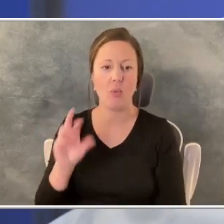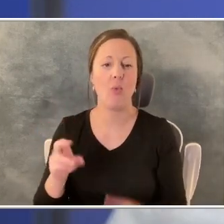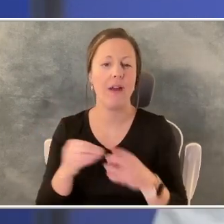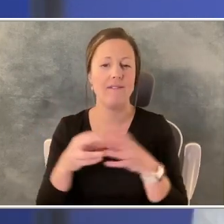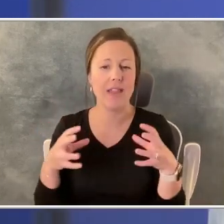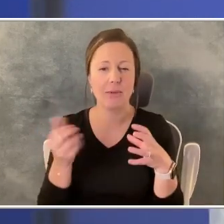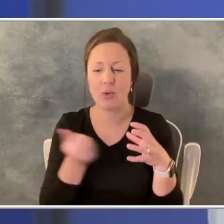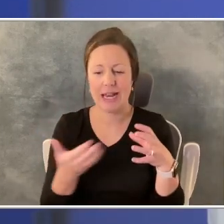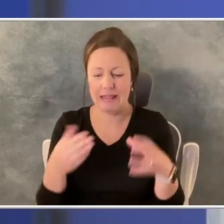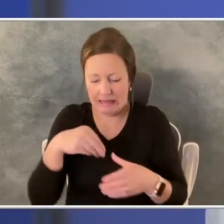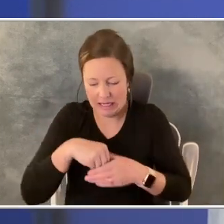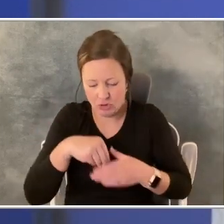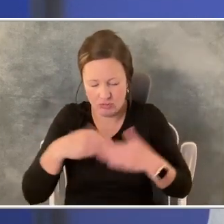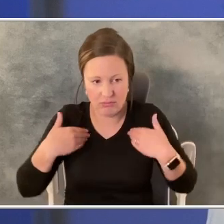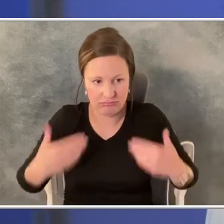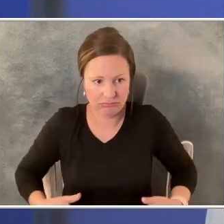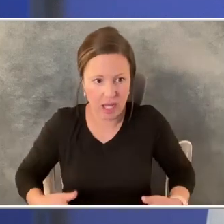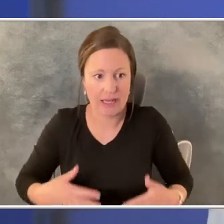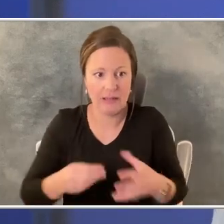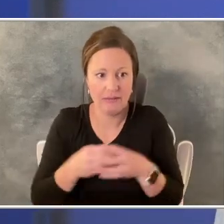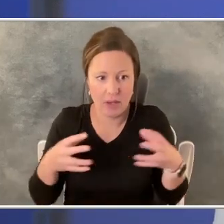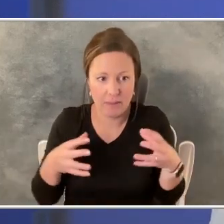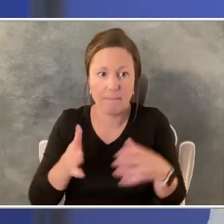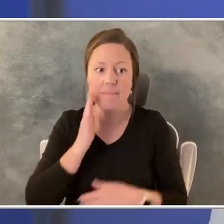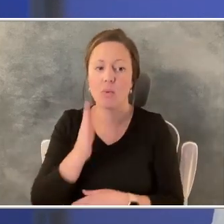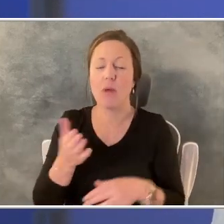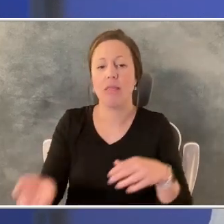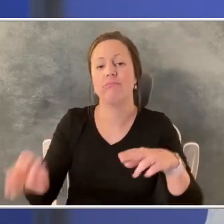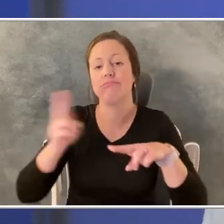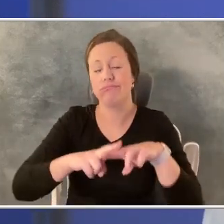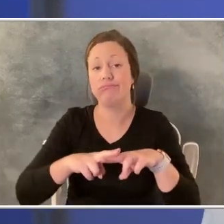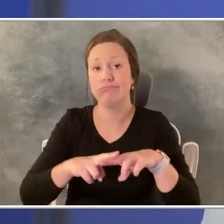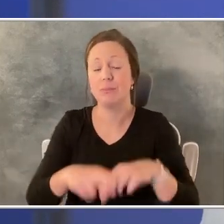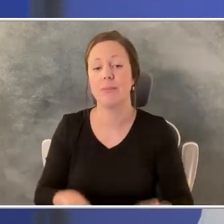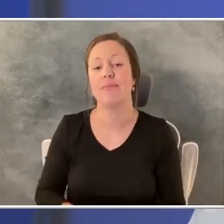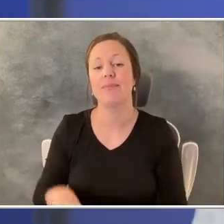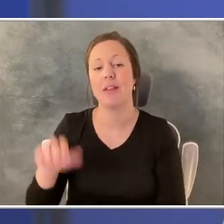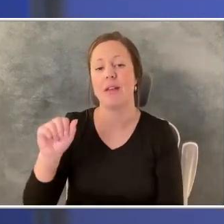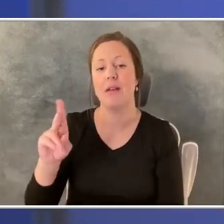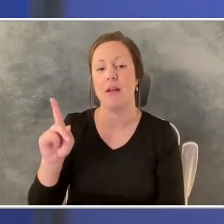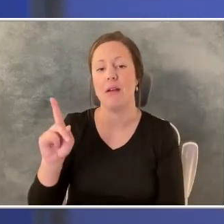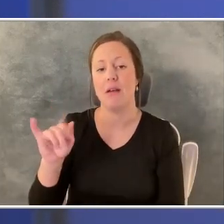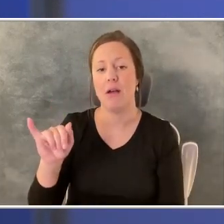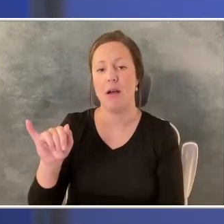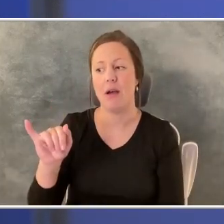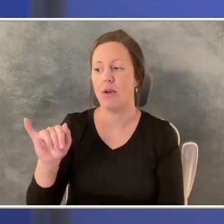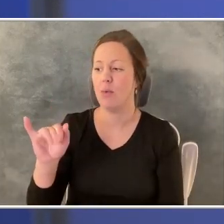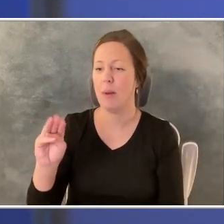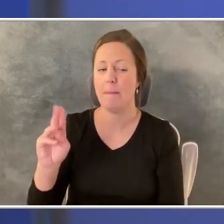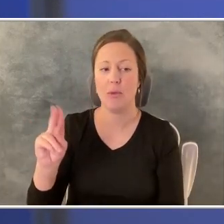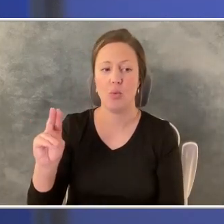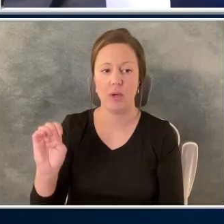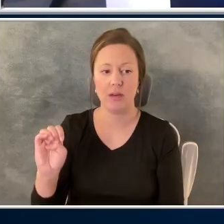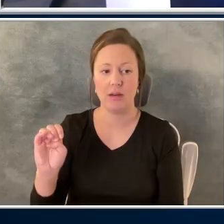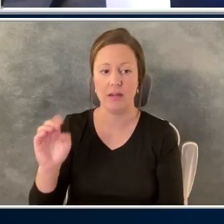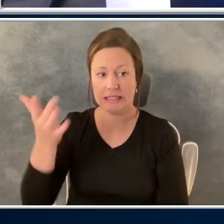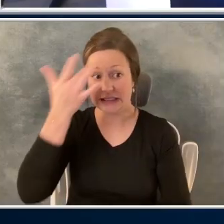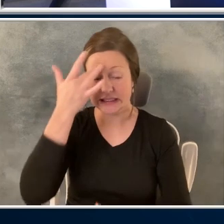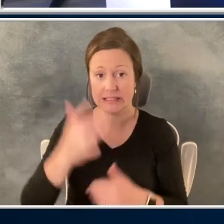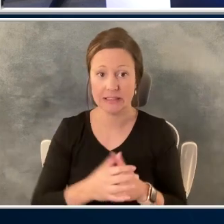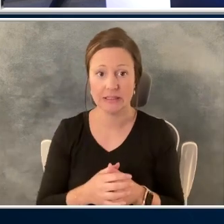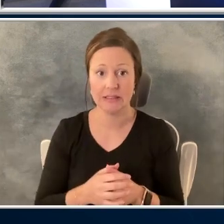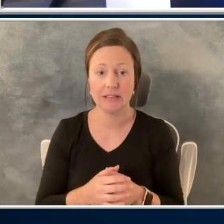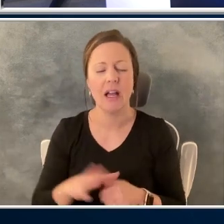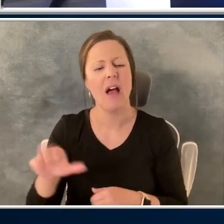internal organs, is going to increase that risk. Autoimmune disease will increase the risk of going through menopause sooner than you would earlier. Jenny has a question about